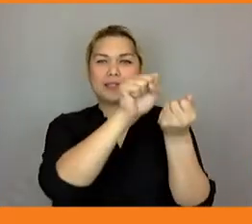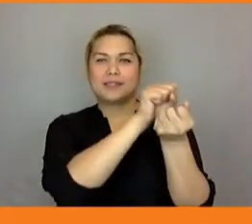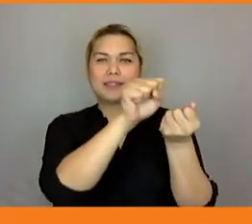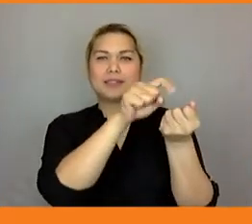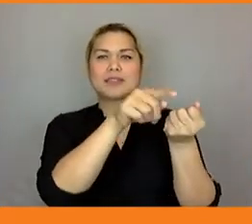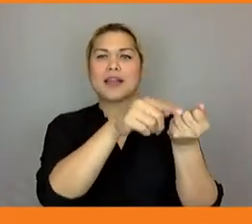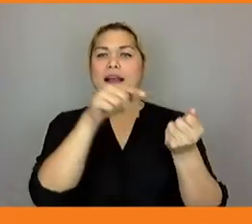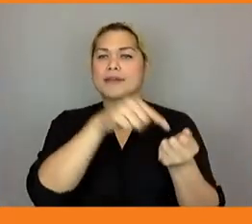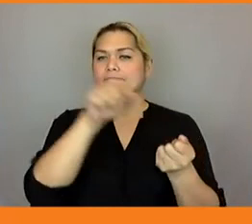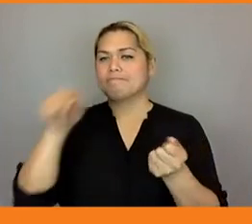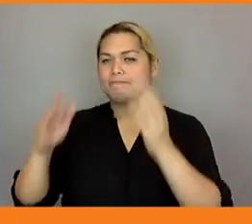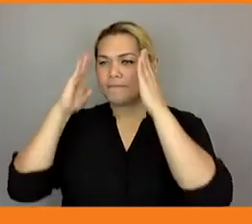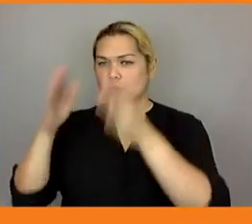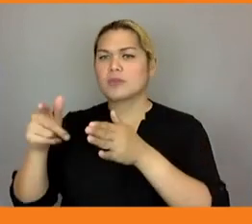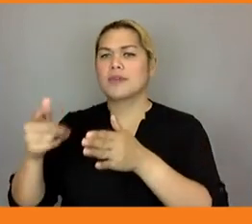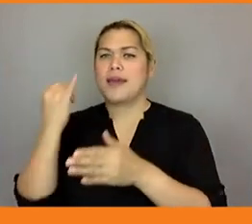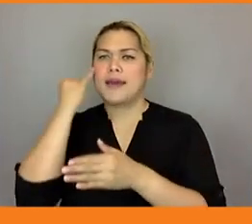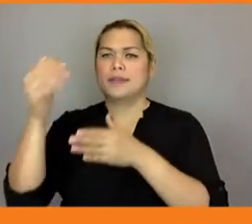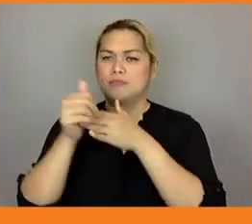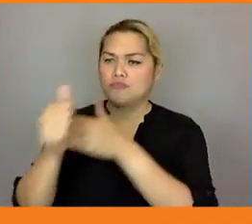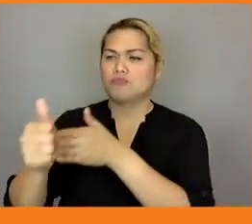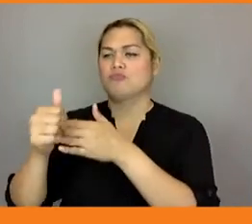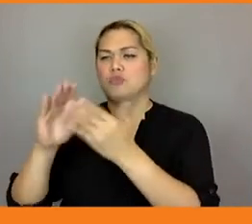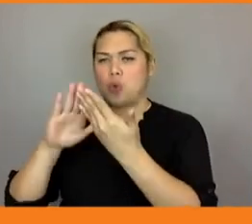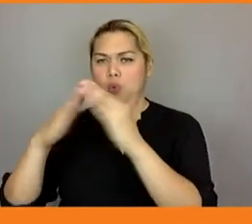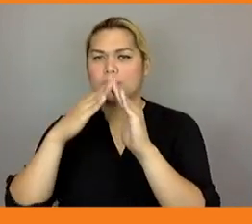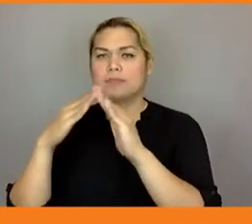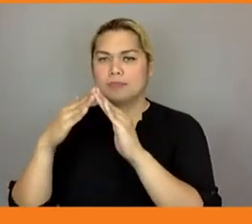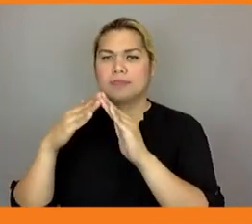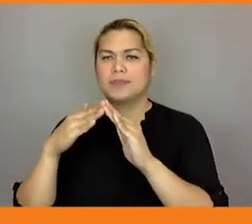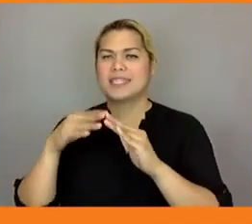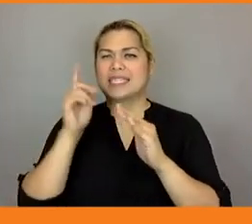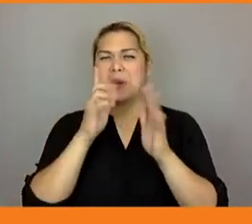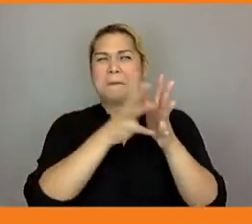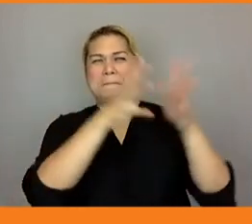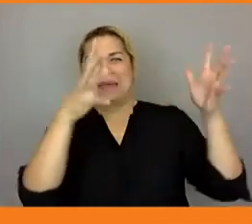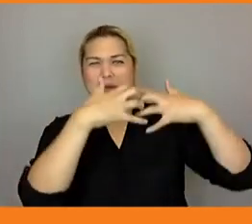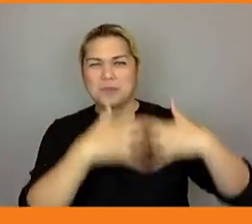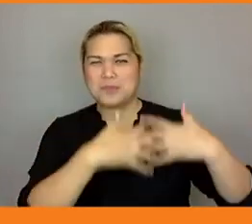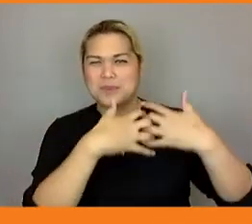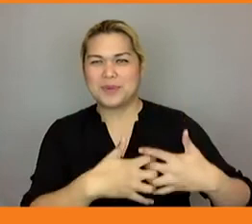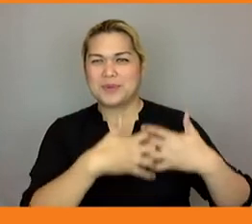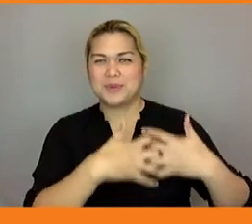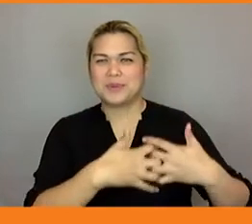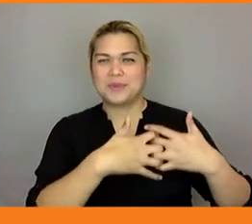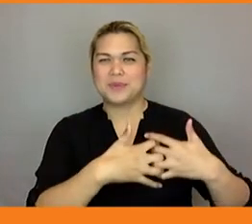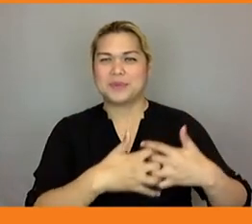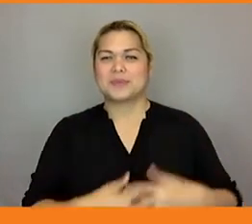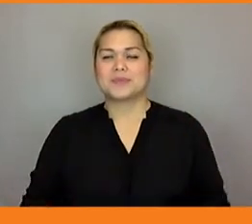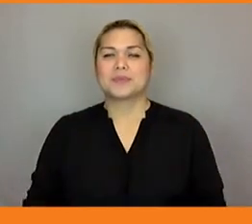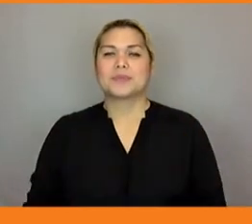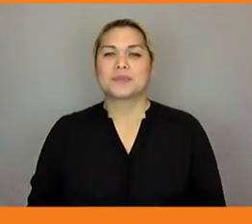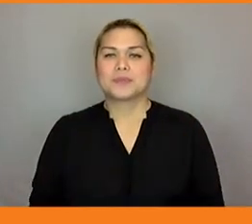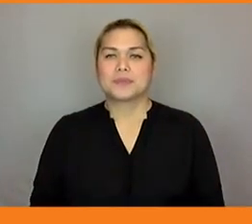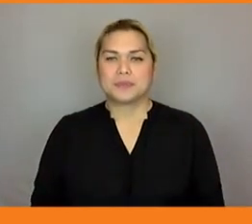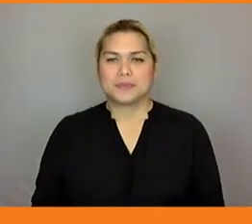a smaller scale energy solutions perhaps? Mr. President? Okay, just in transition, we discussed today a